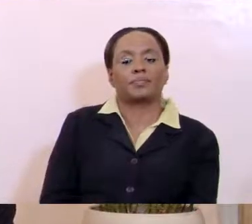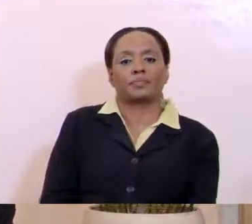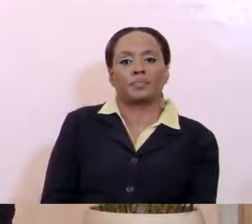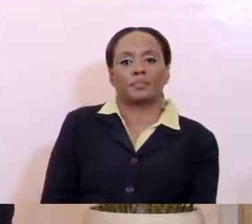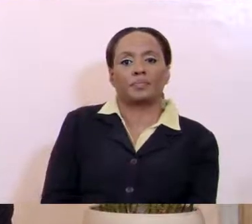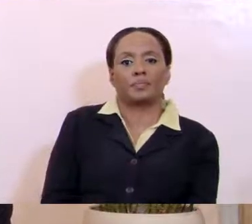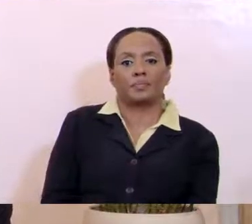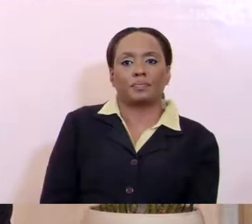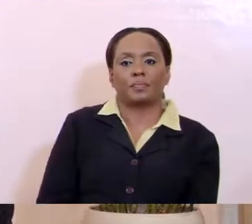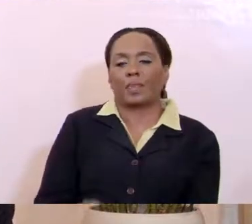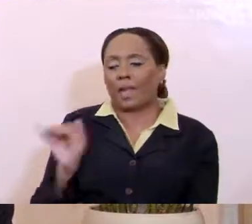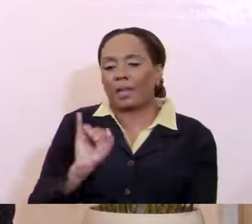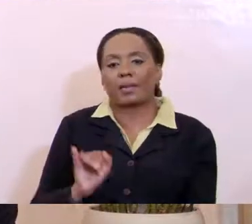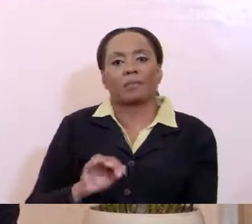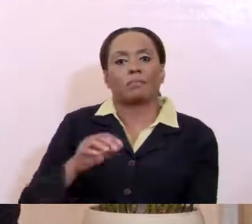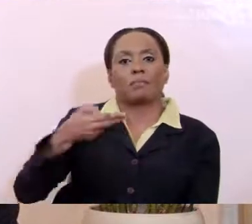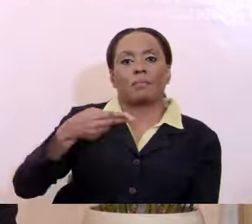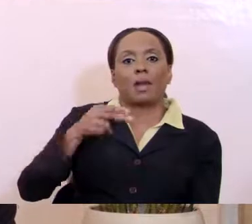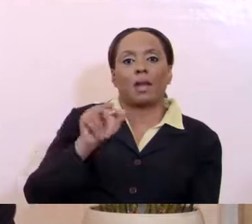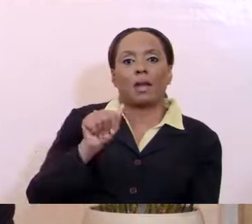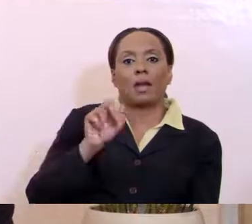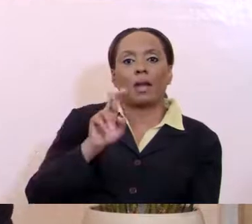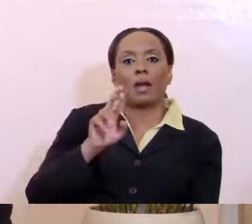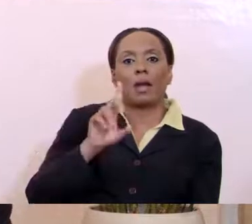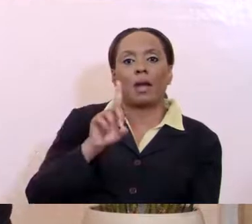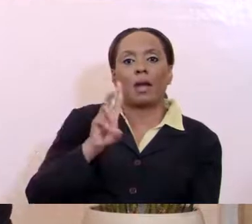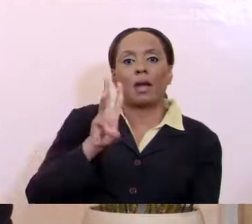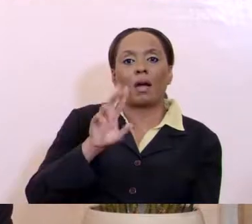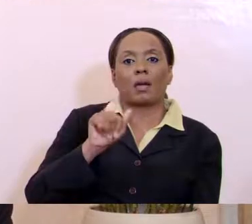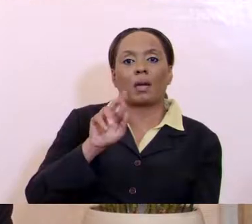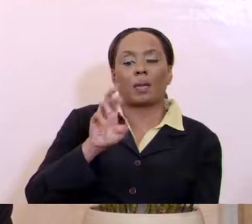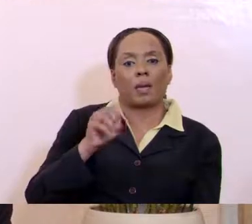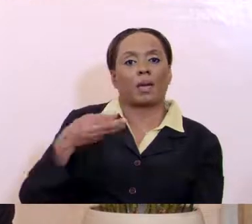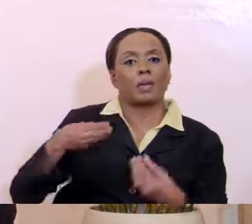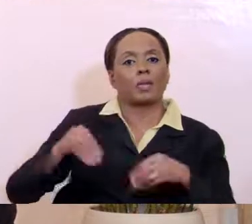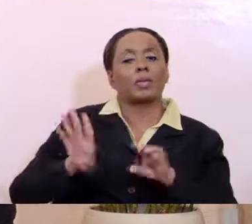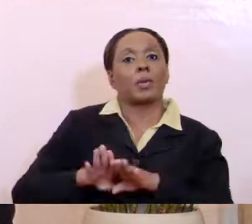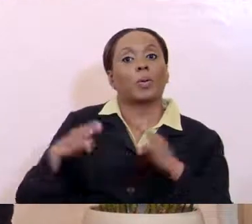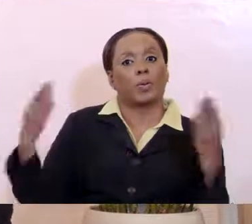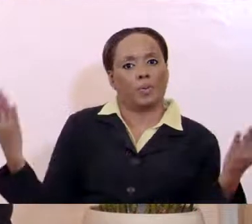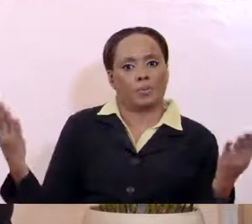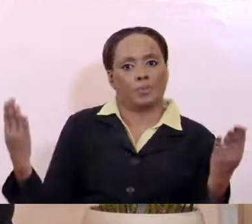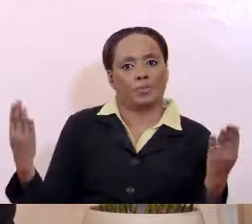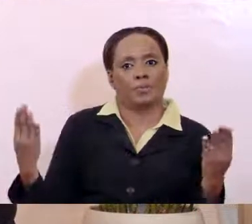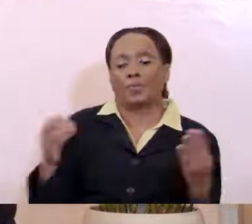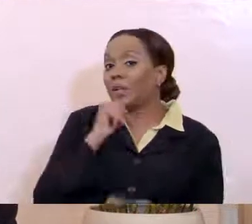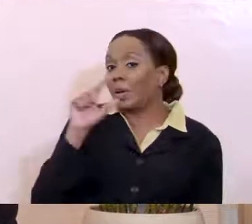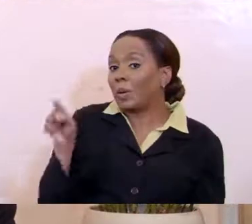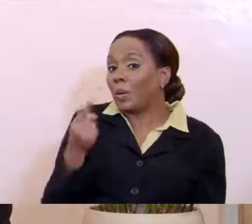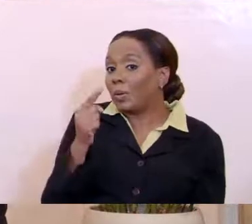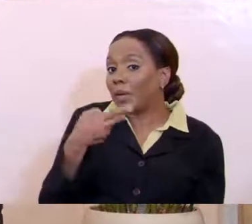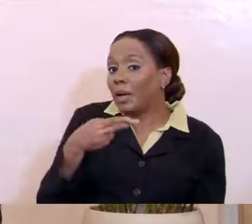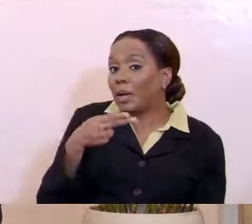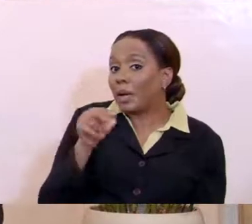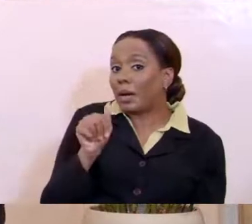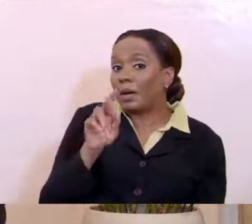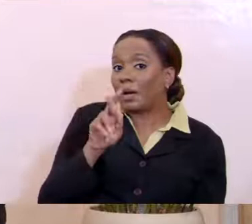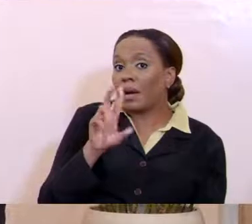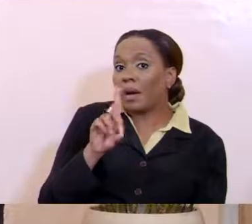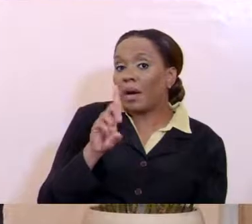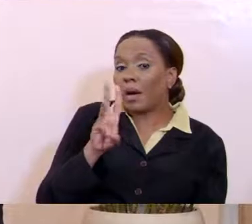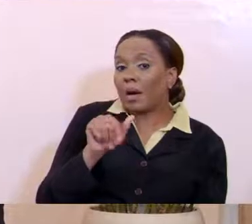that hardware stores will be allowed to open from Monday. But not just hardware stores, but also